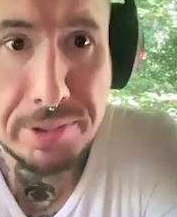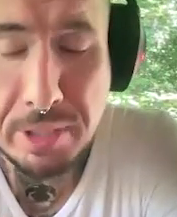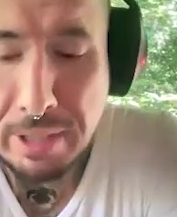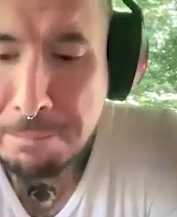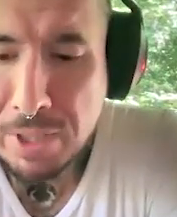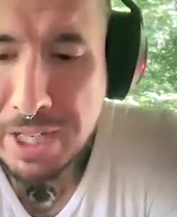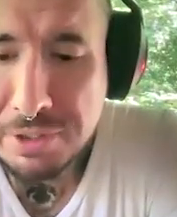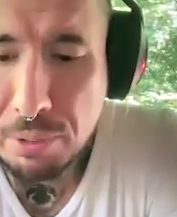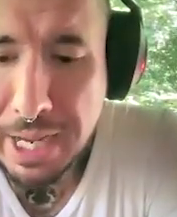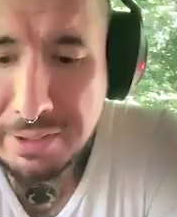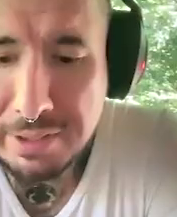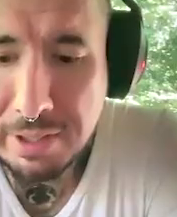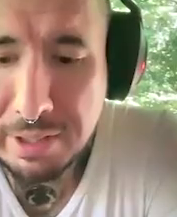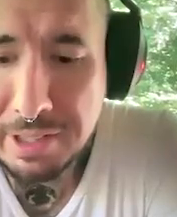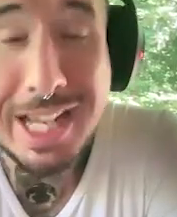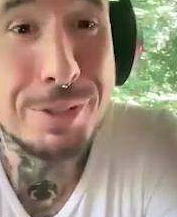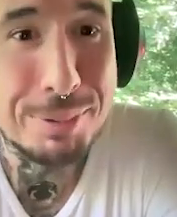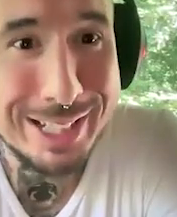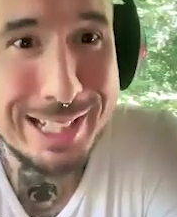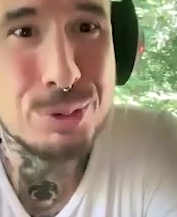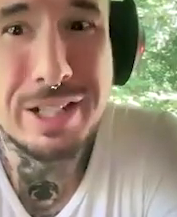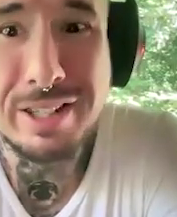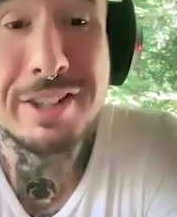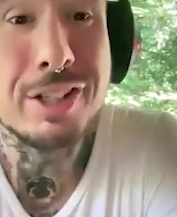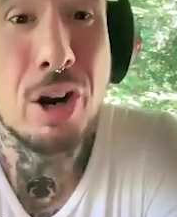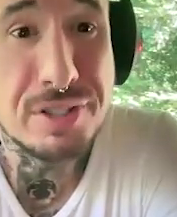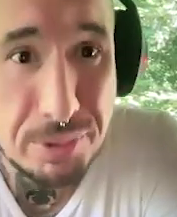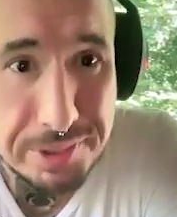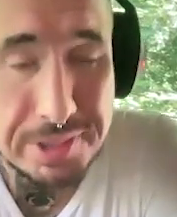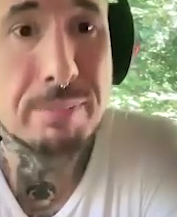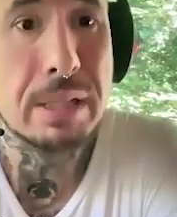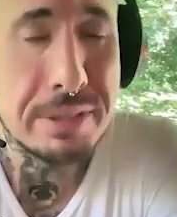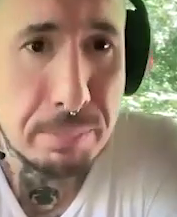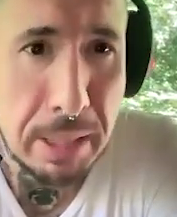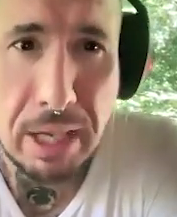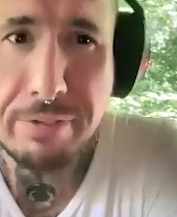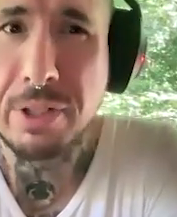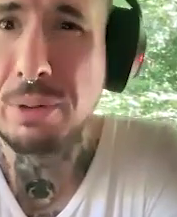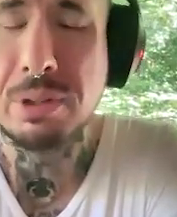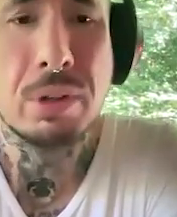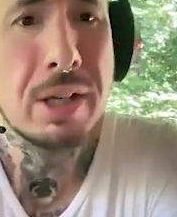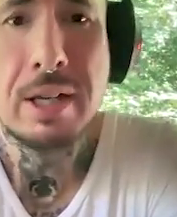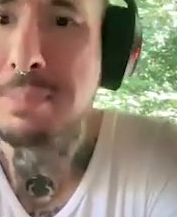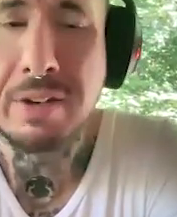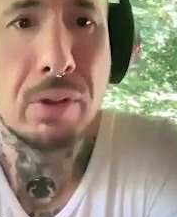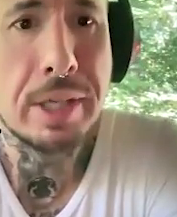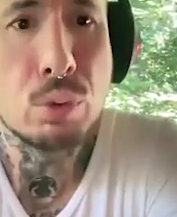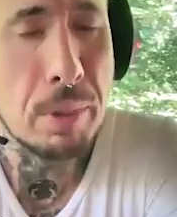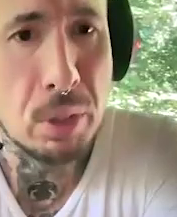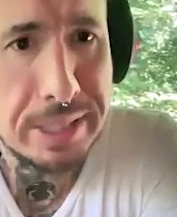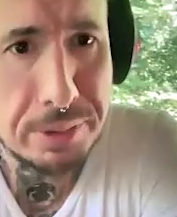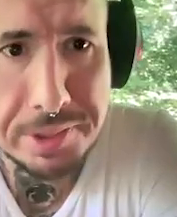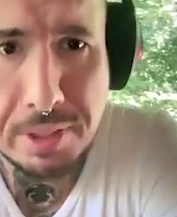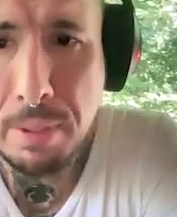to others. And so that inevitably is when the carceral system entered my life, so I'm